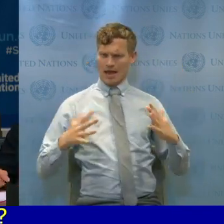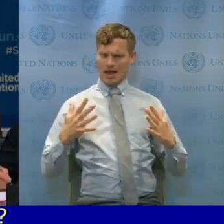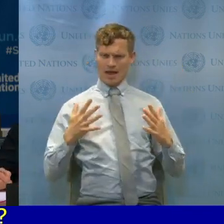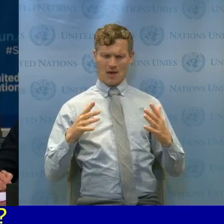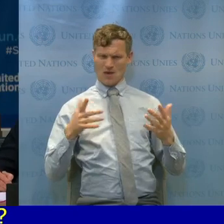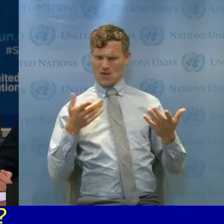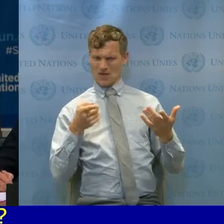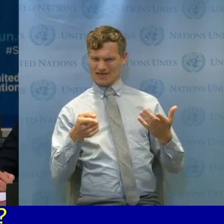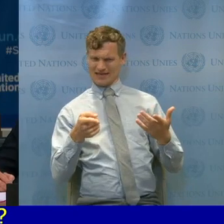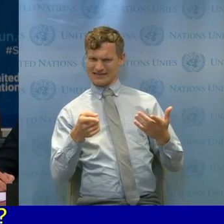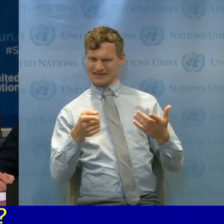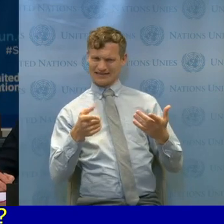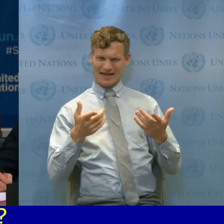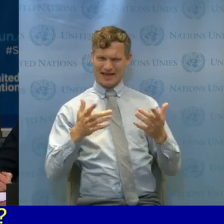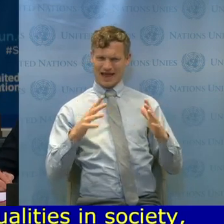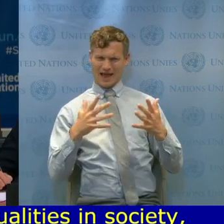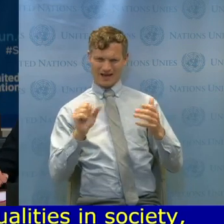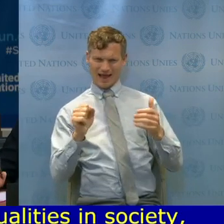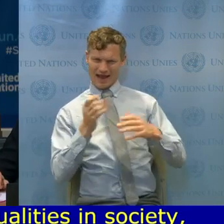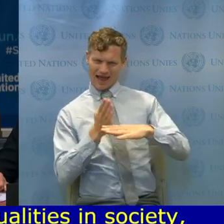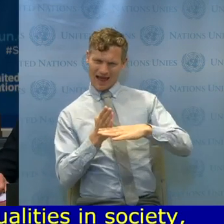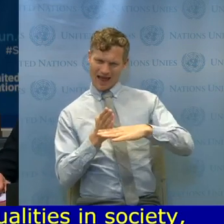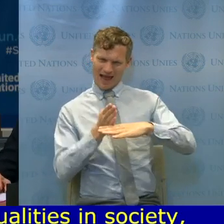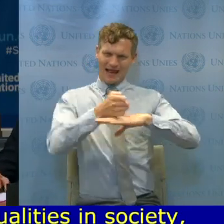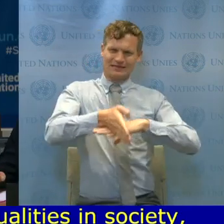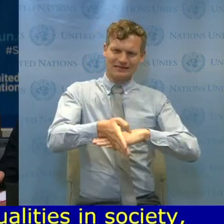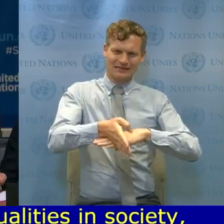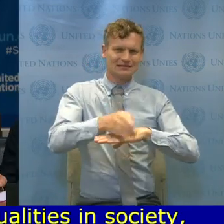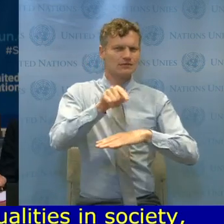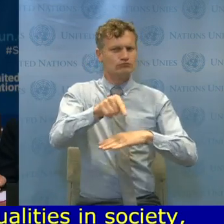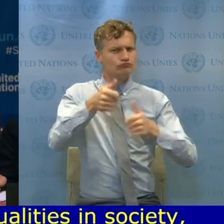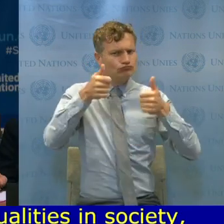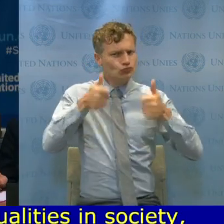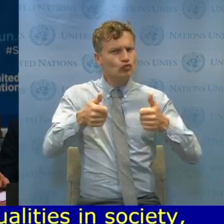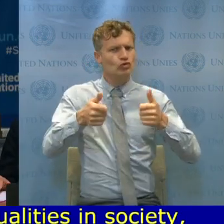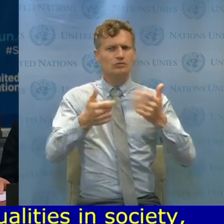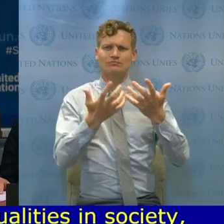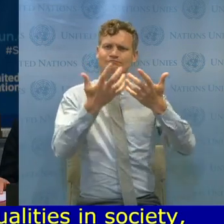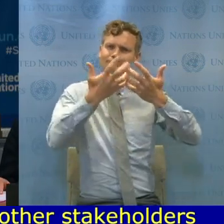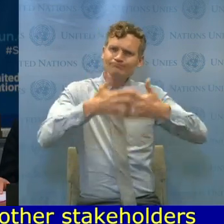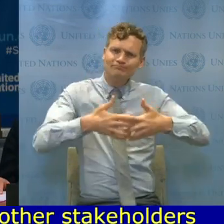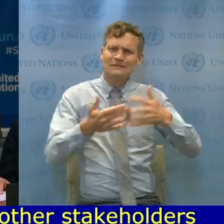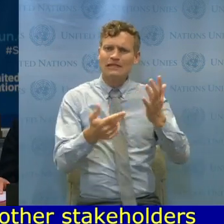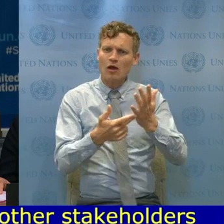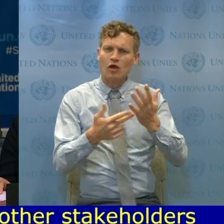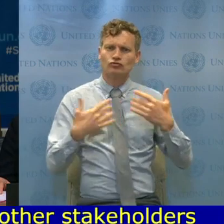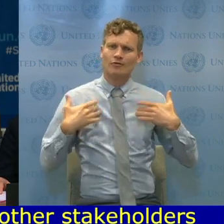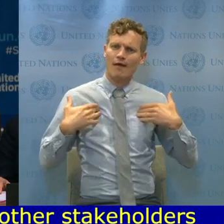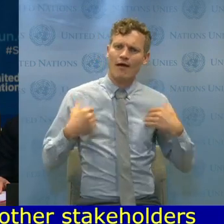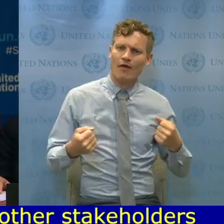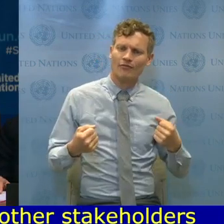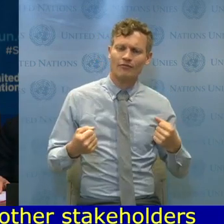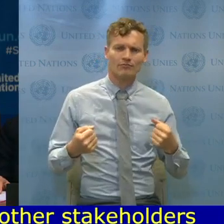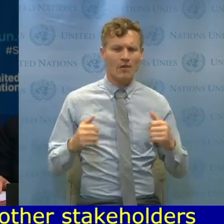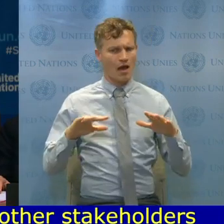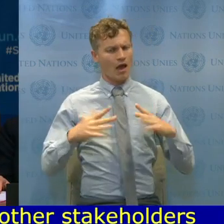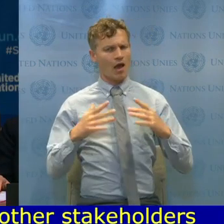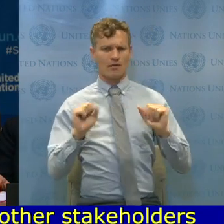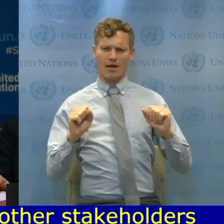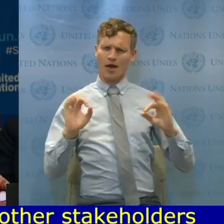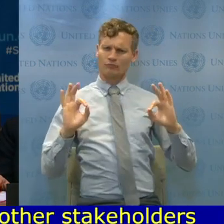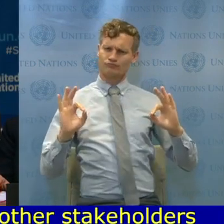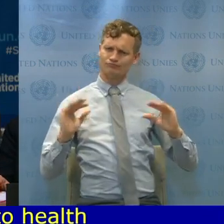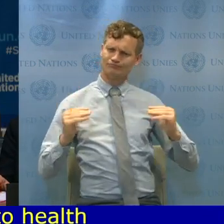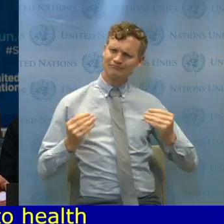to health technologies and ensure appropriate access to essential healthcare so that the highest attainable standard